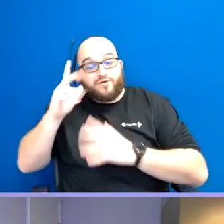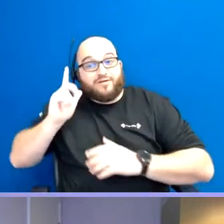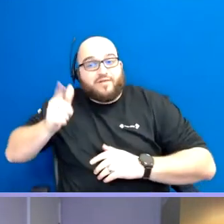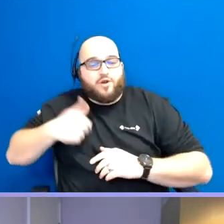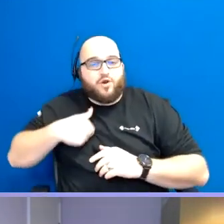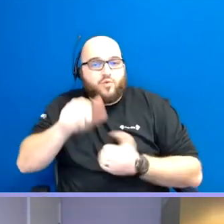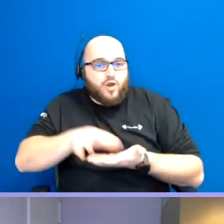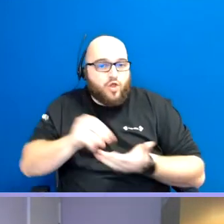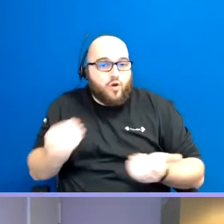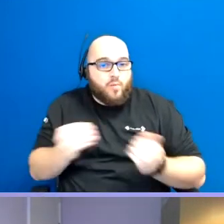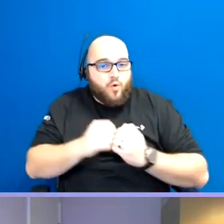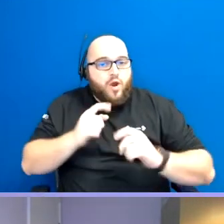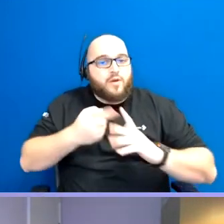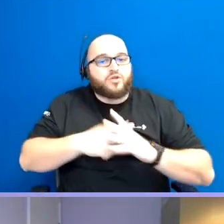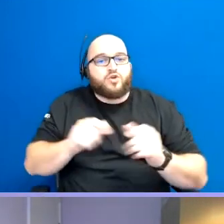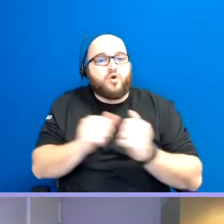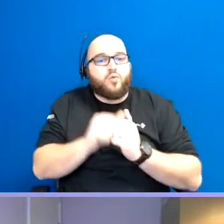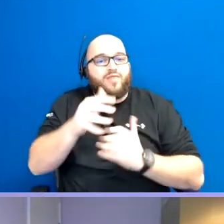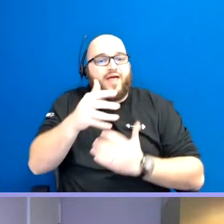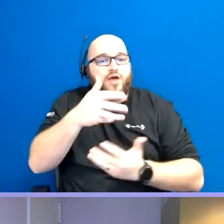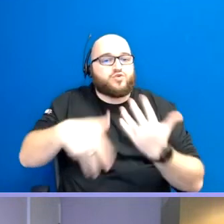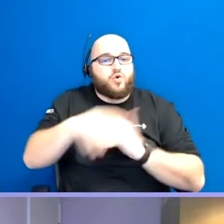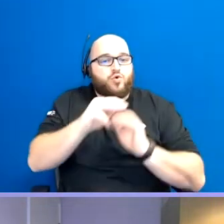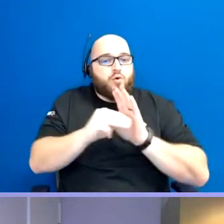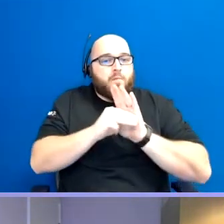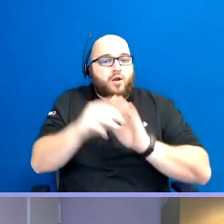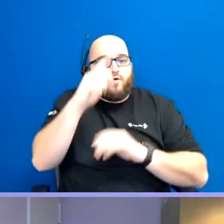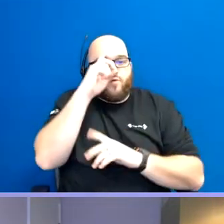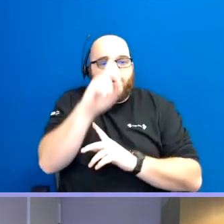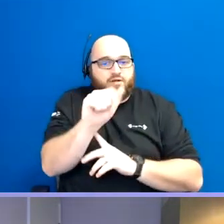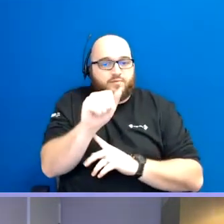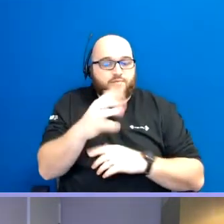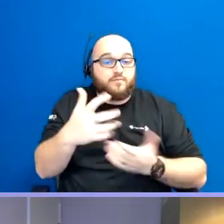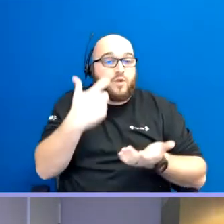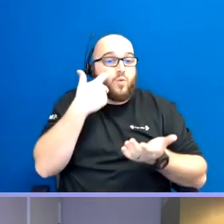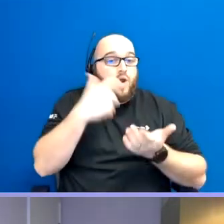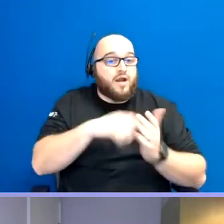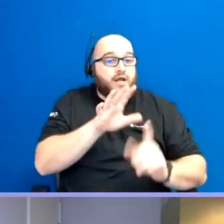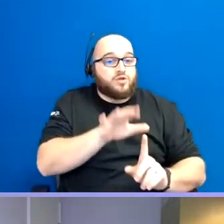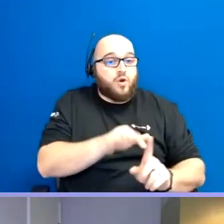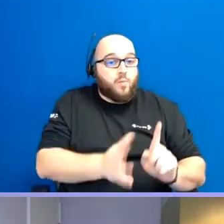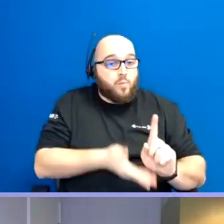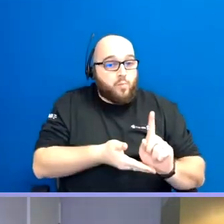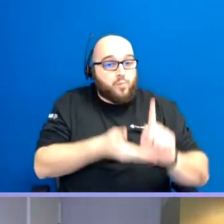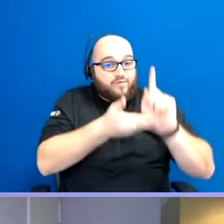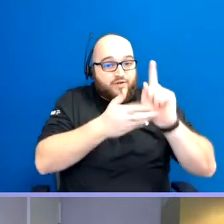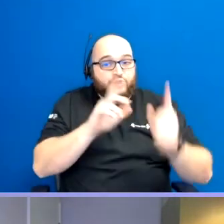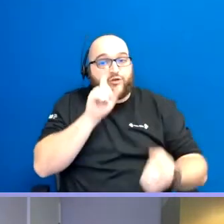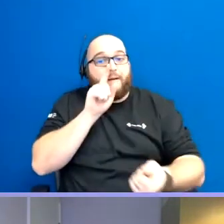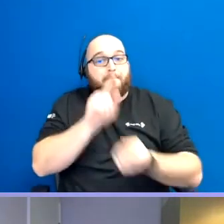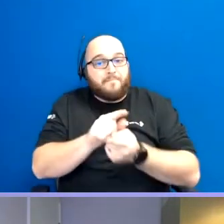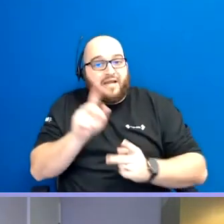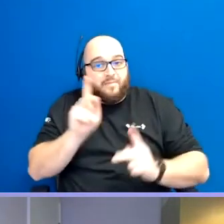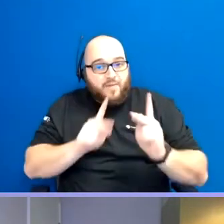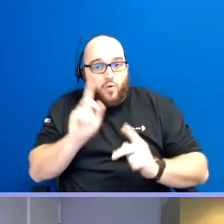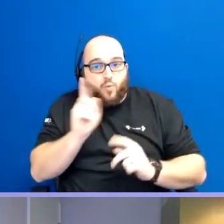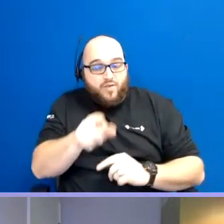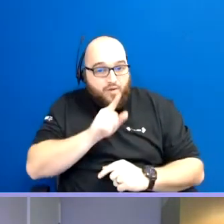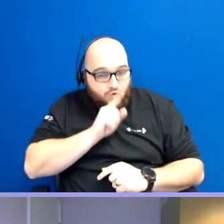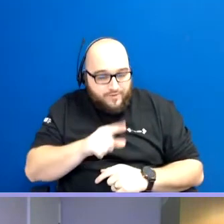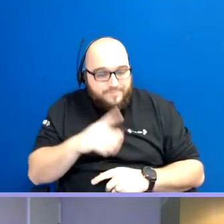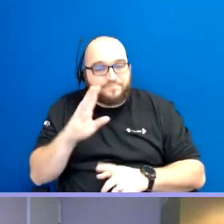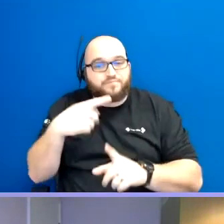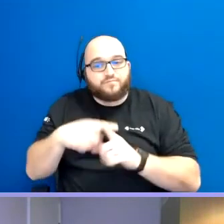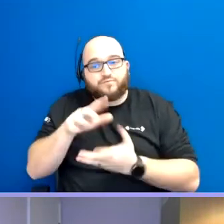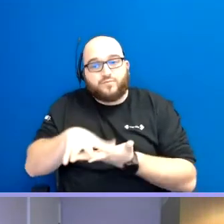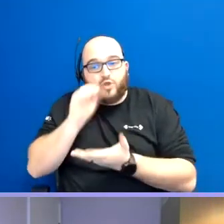social model of disability, recognizing privilege, meeting people halfway, and also learning about